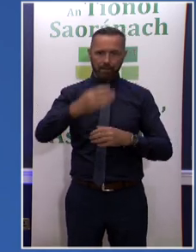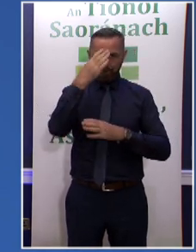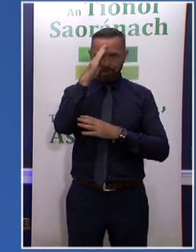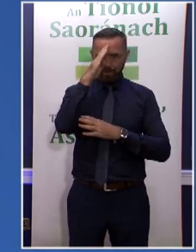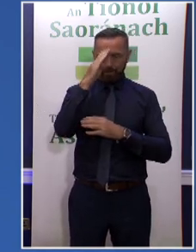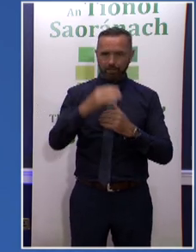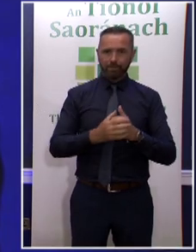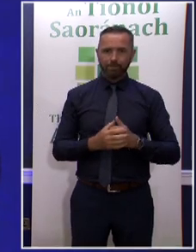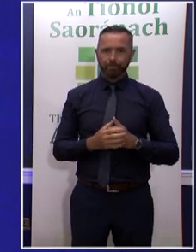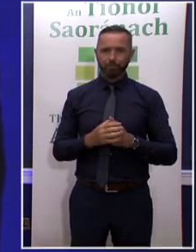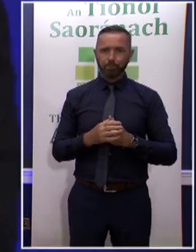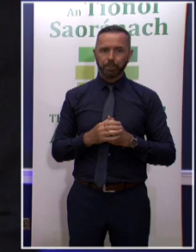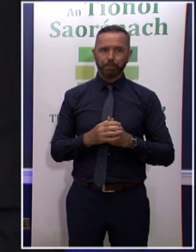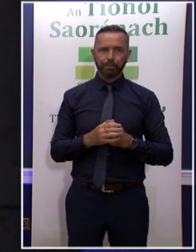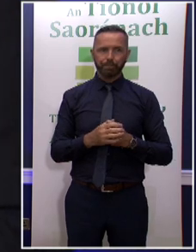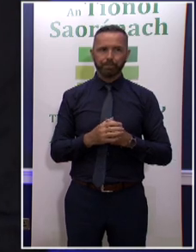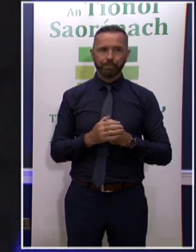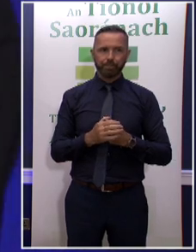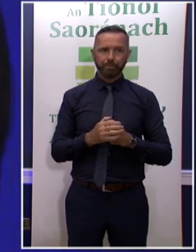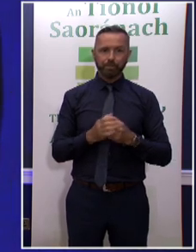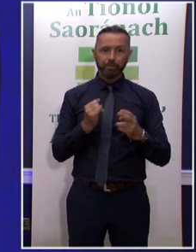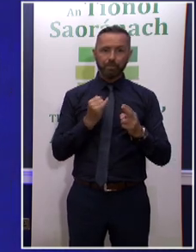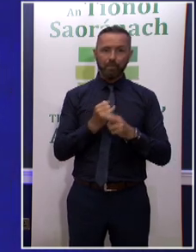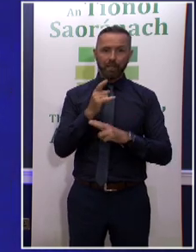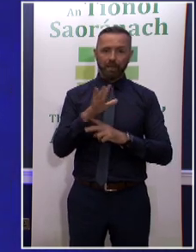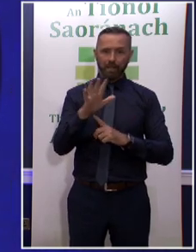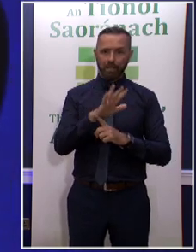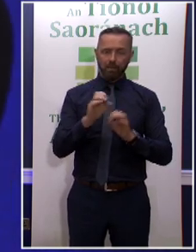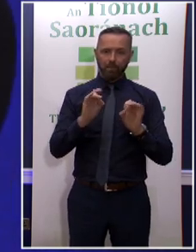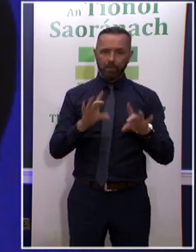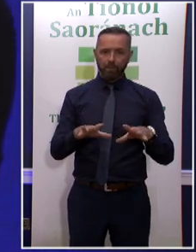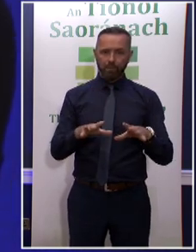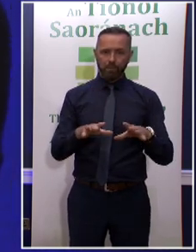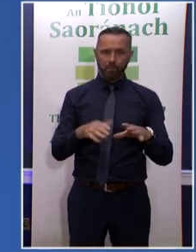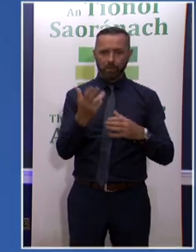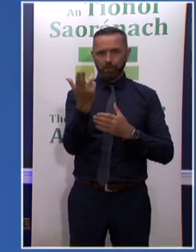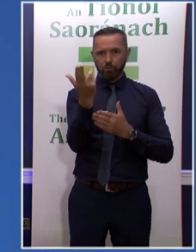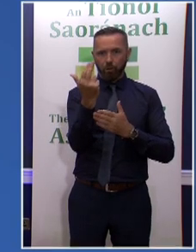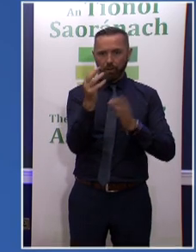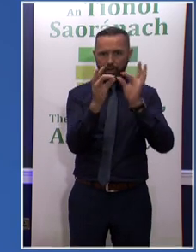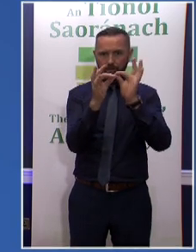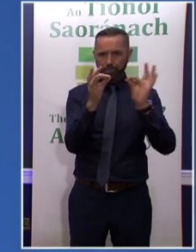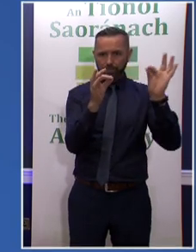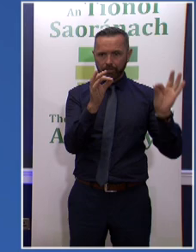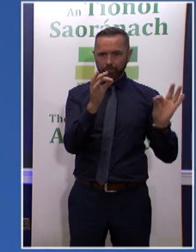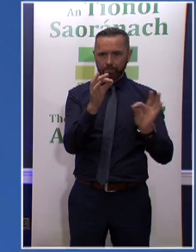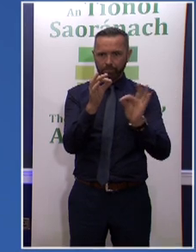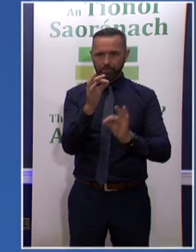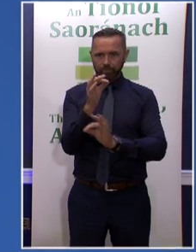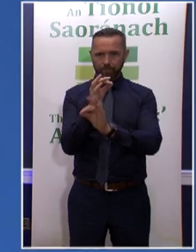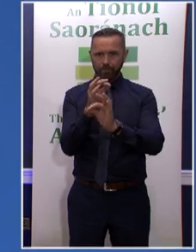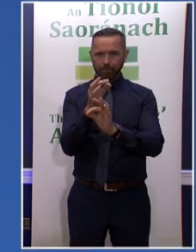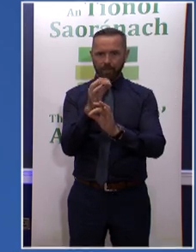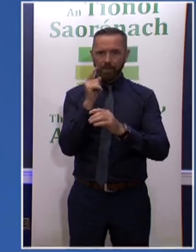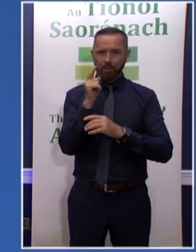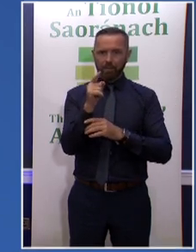as the land area. And within that area, which, of course, you know, we've drawn lines around it here on the map. None of the species that live there care about